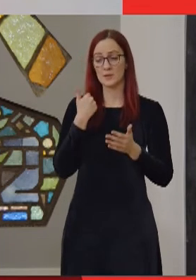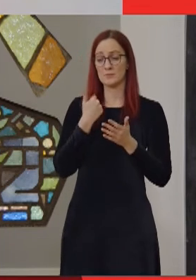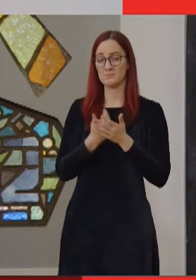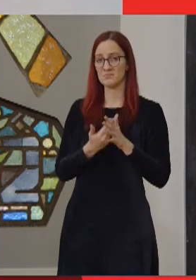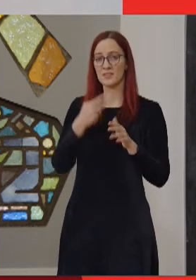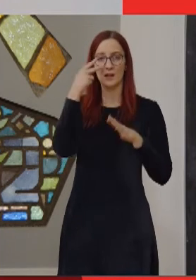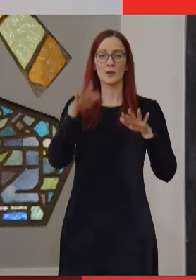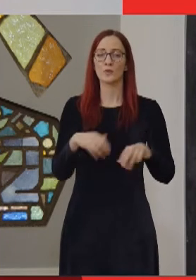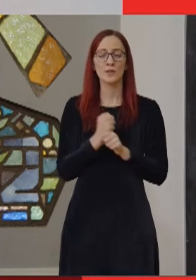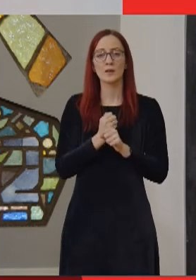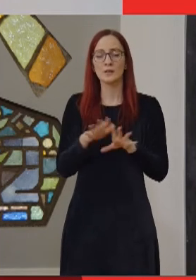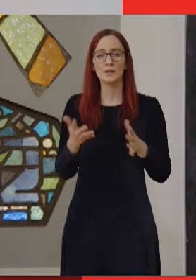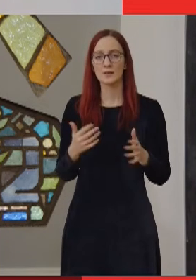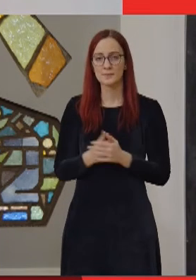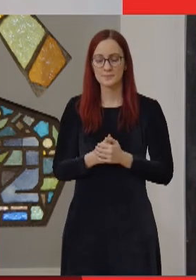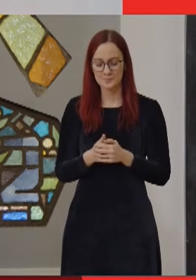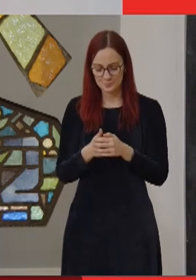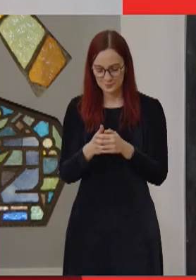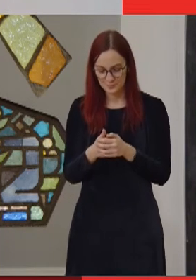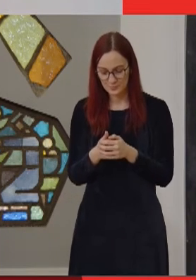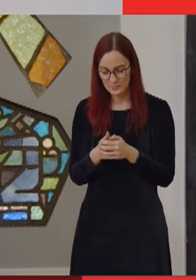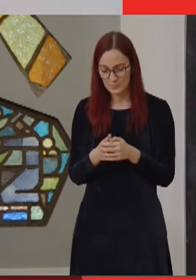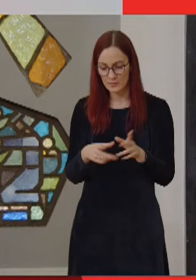From our side,